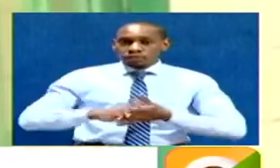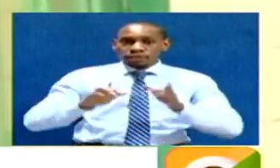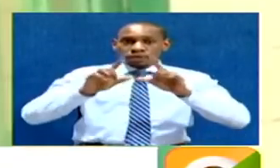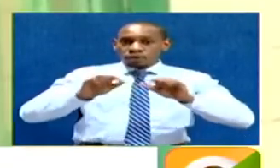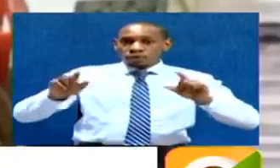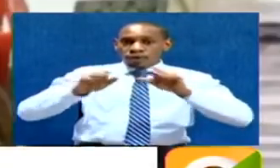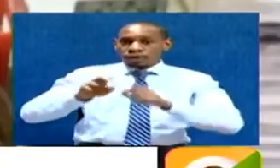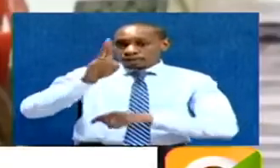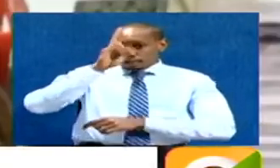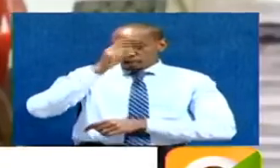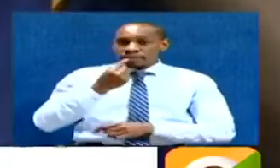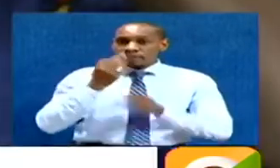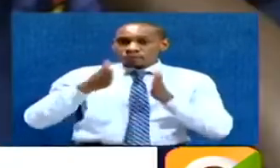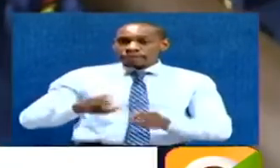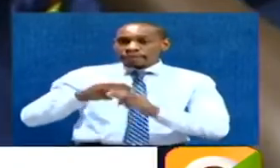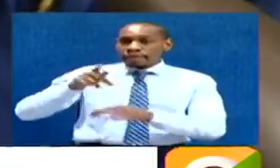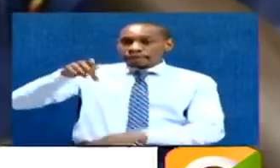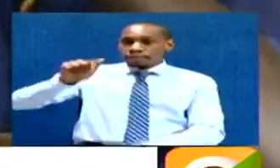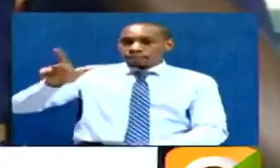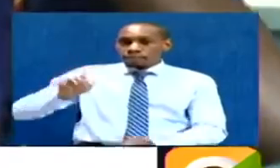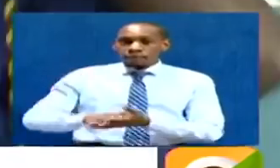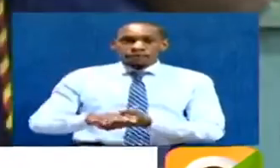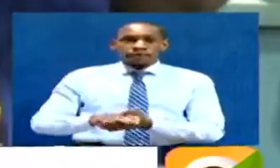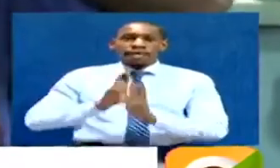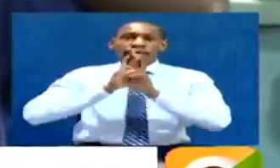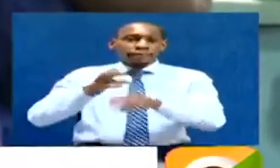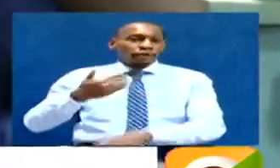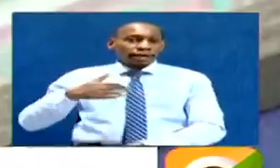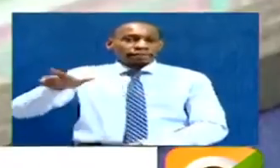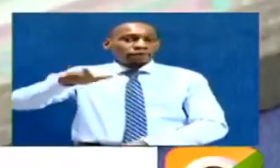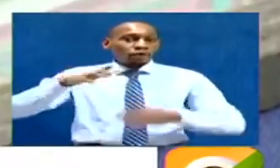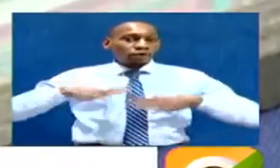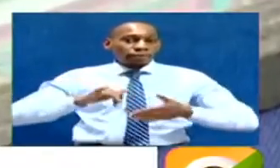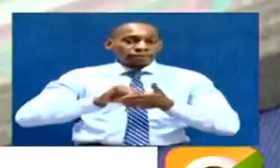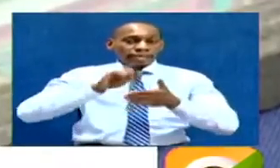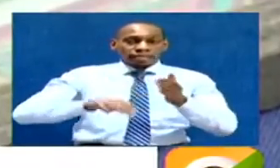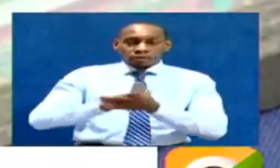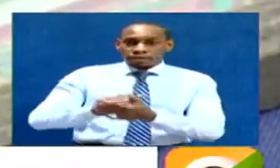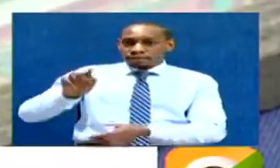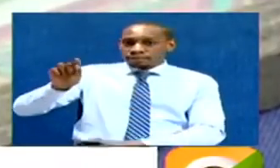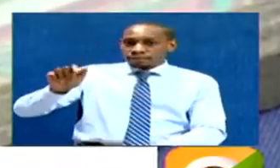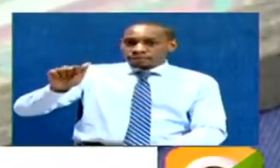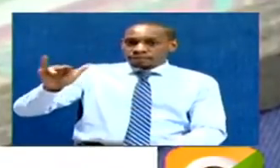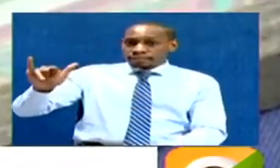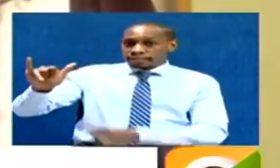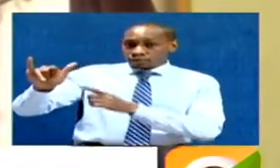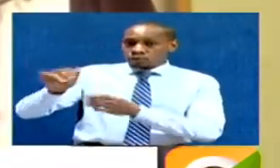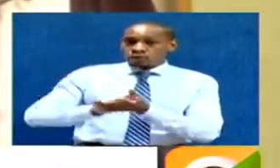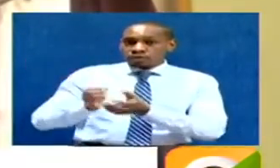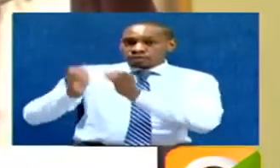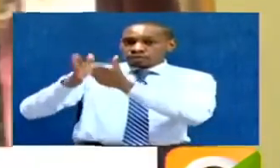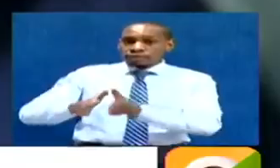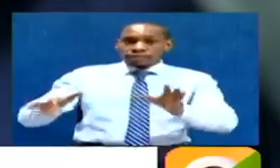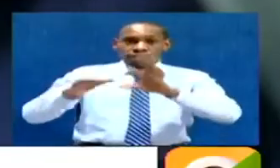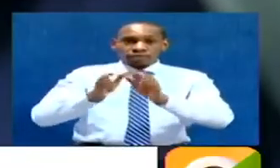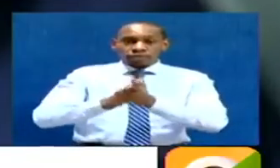to Cherangani Police Commander Paul Okumu, they received reports from locals that Maxwell Tani Mutonyi, an officer